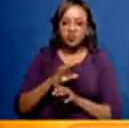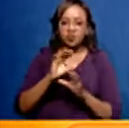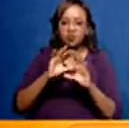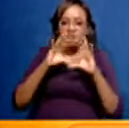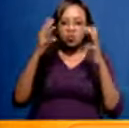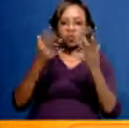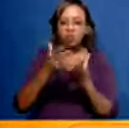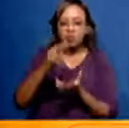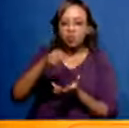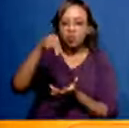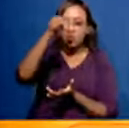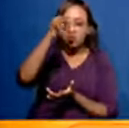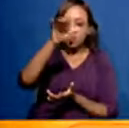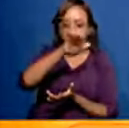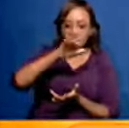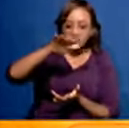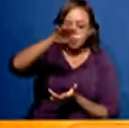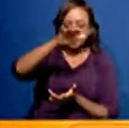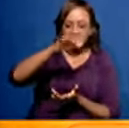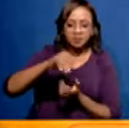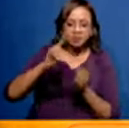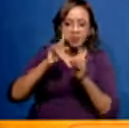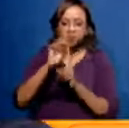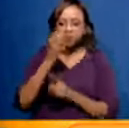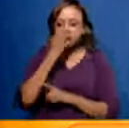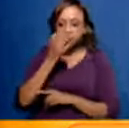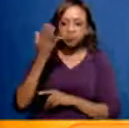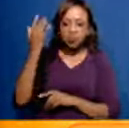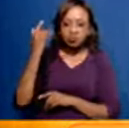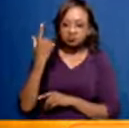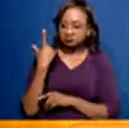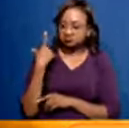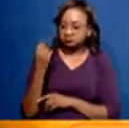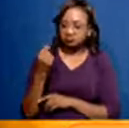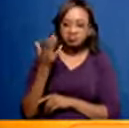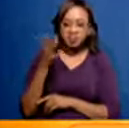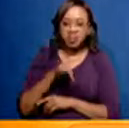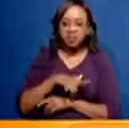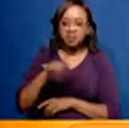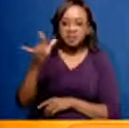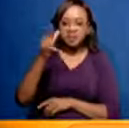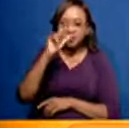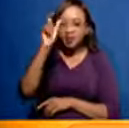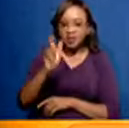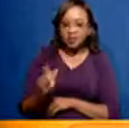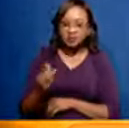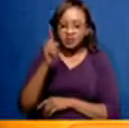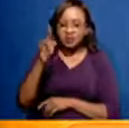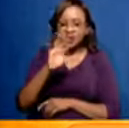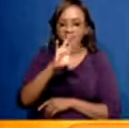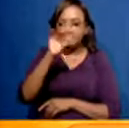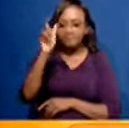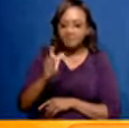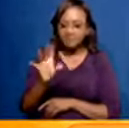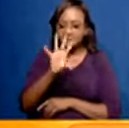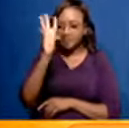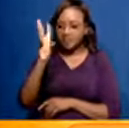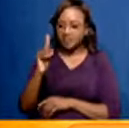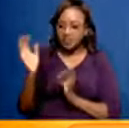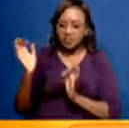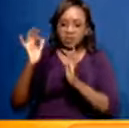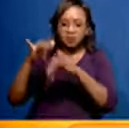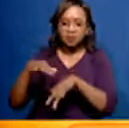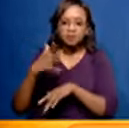Europe in all the political agendas? President Rutte was the last few days in Italy for the Italy-Africa summit. What was one of